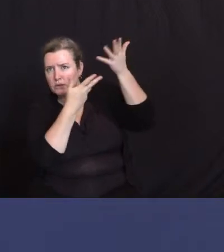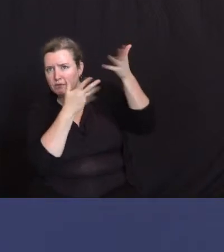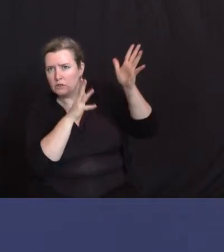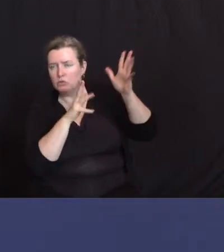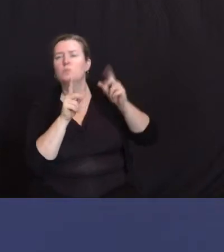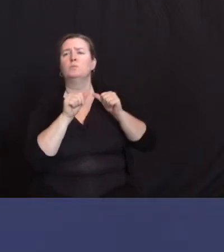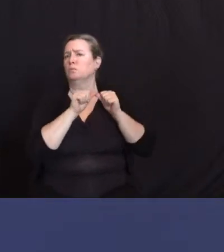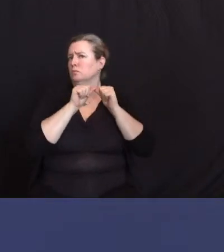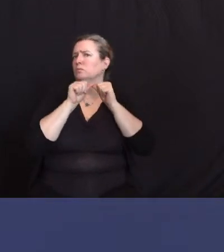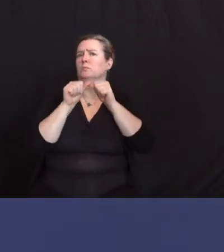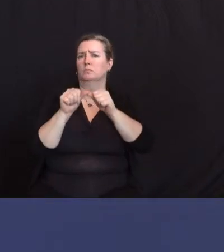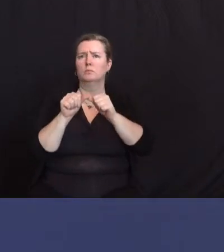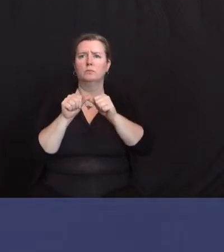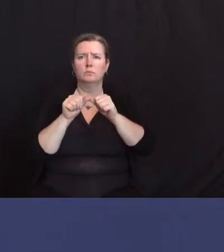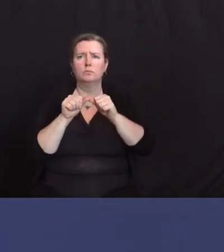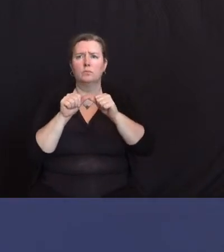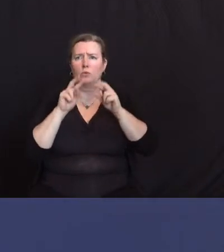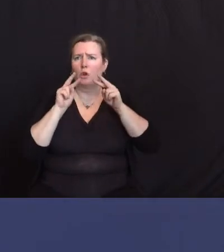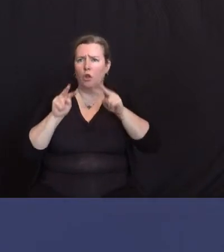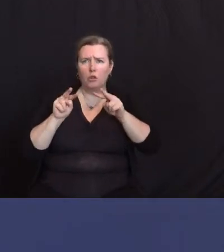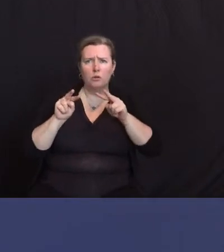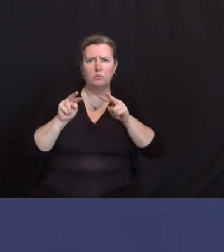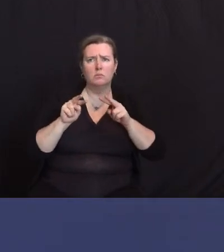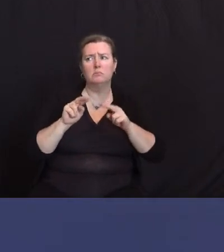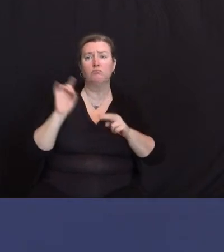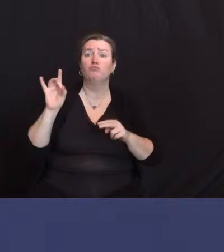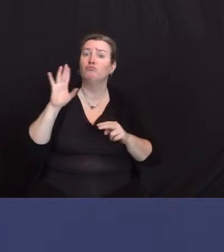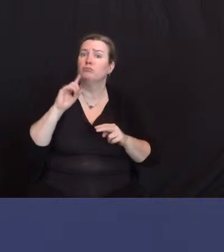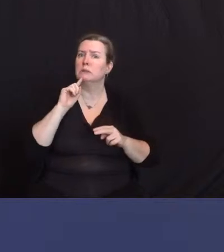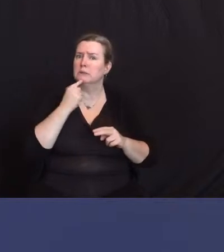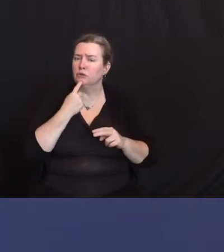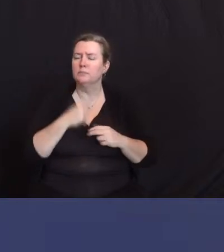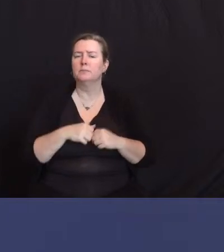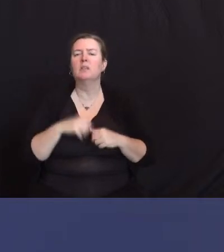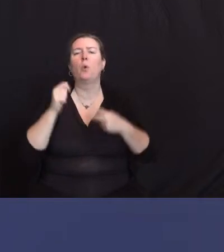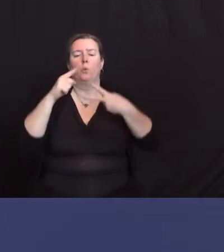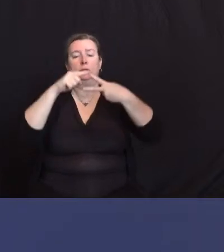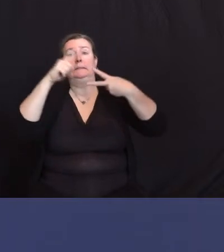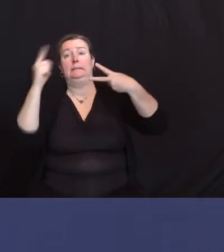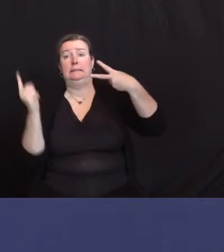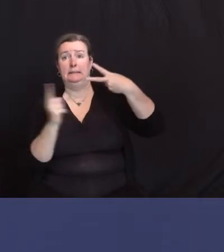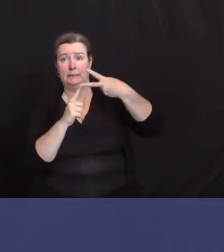very seriously. Second, again, completely unrelated,